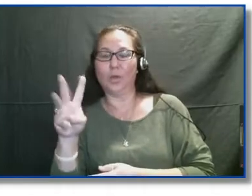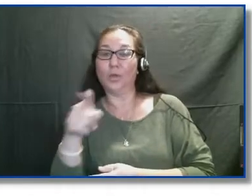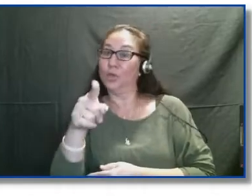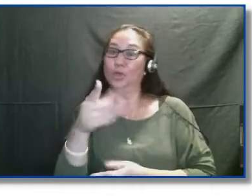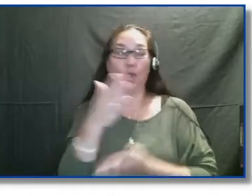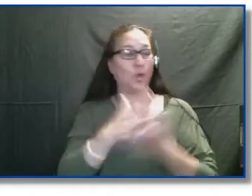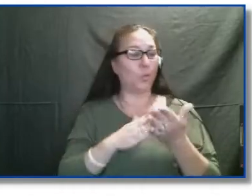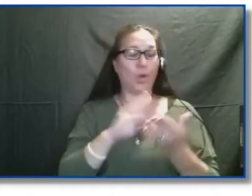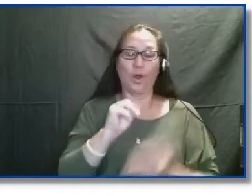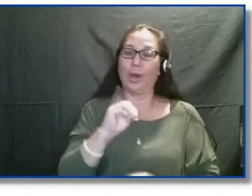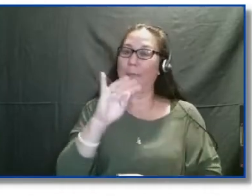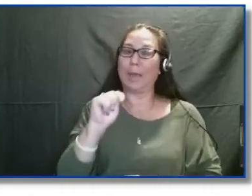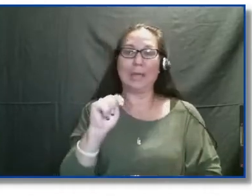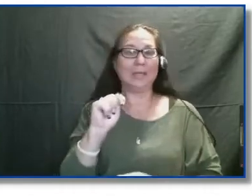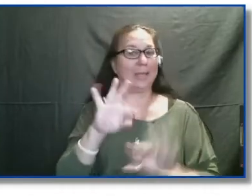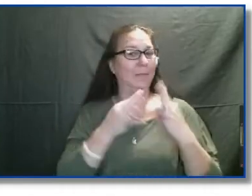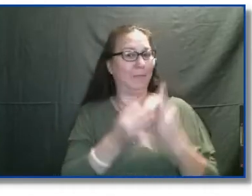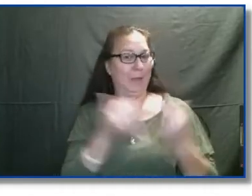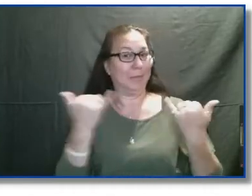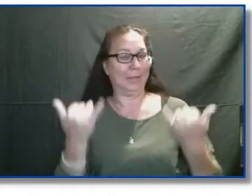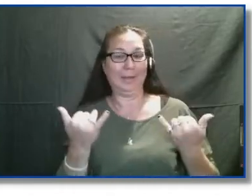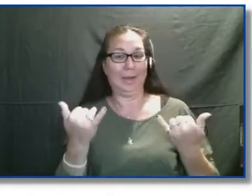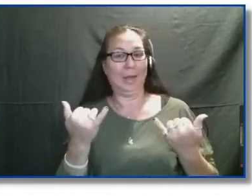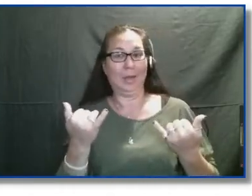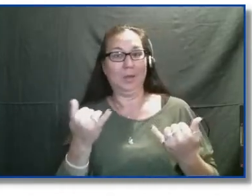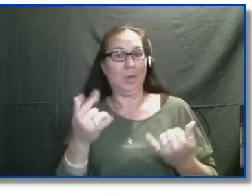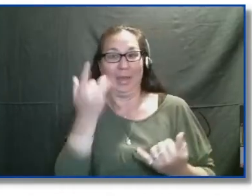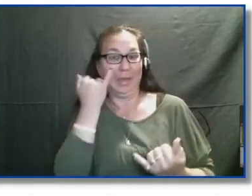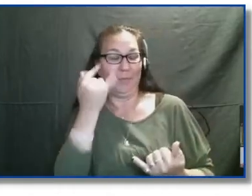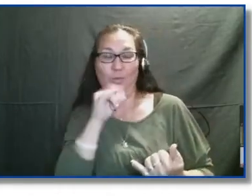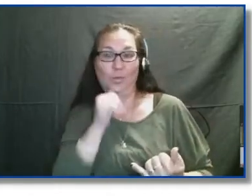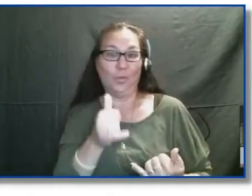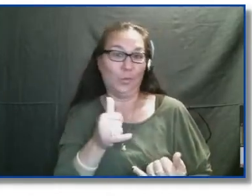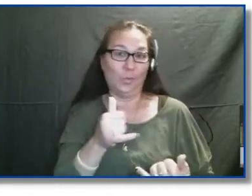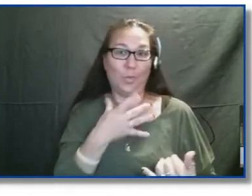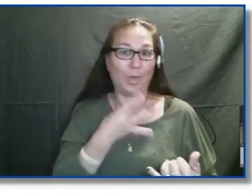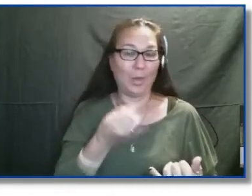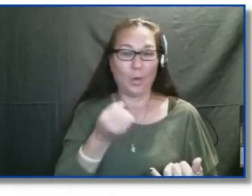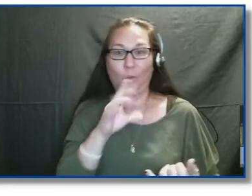you're in our family. Welcome, Agnieszka. Thank you so much.